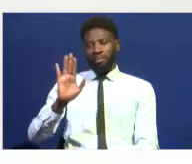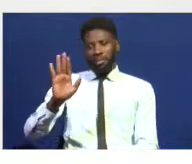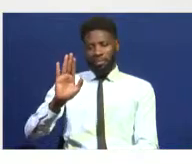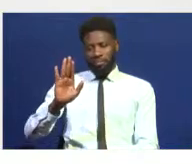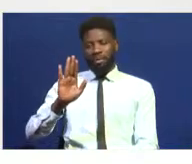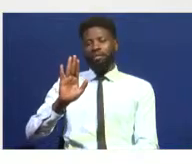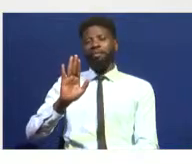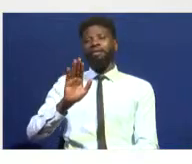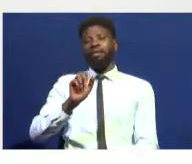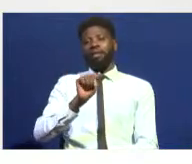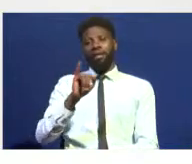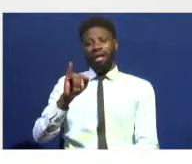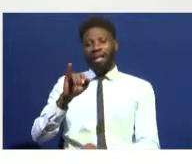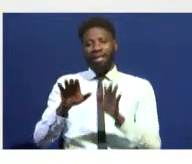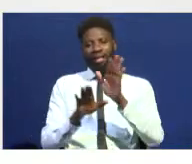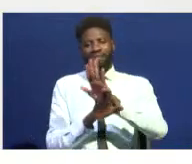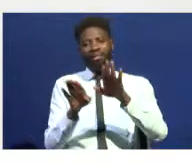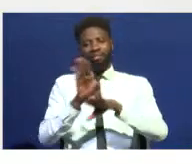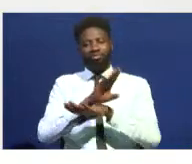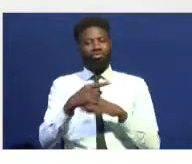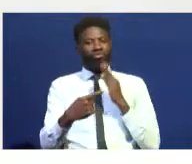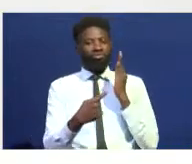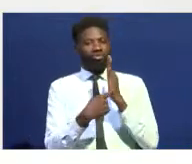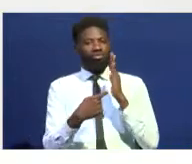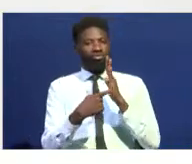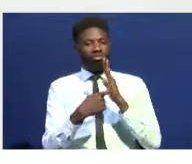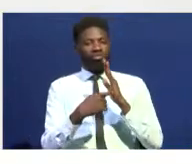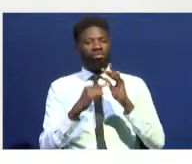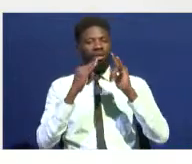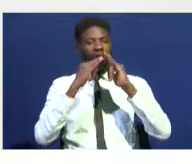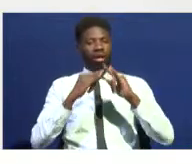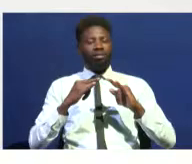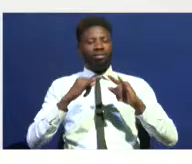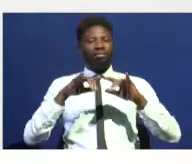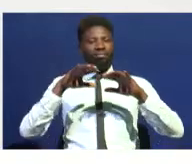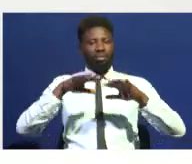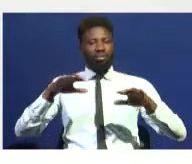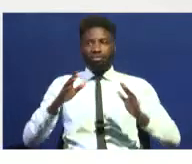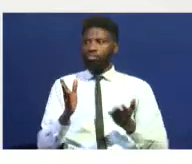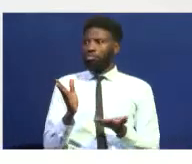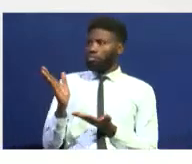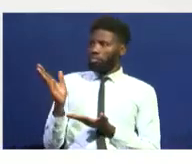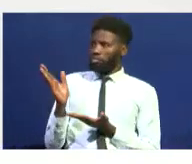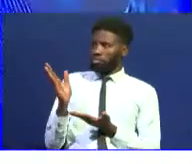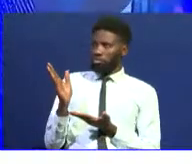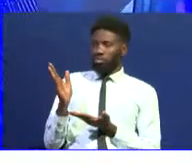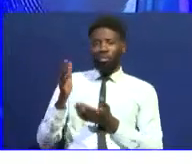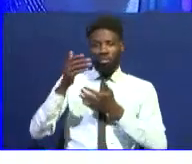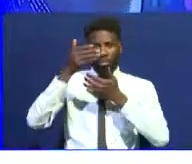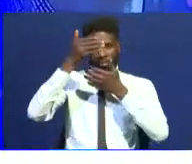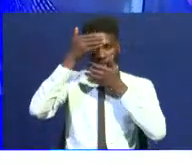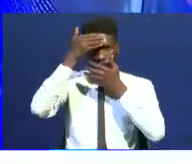Exhibition. Betty Kiptum tells us more from GITEX Africa in Marrakech, Morocco.